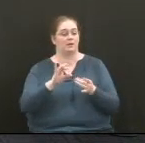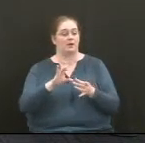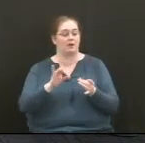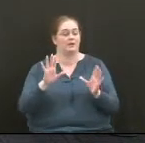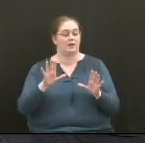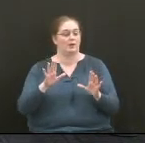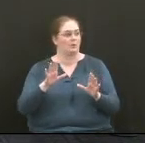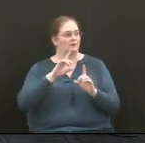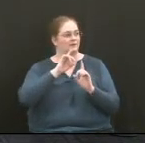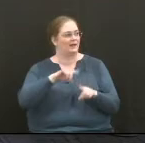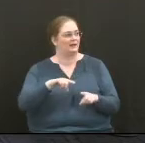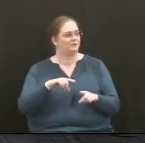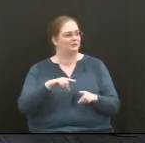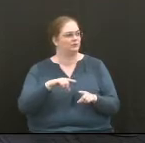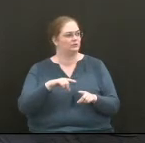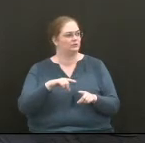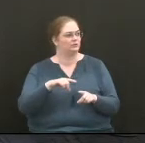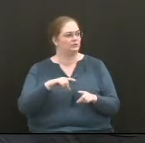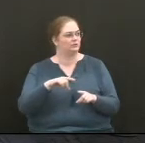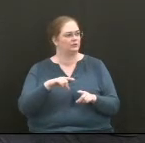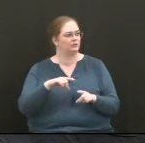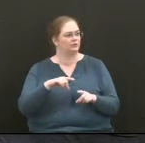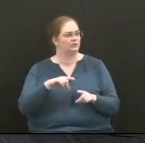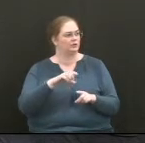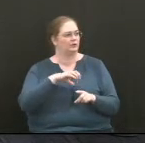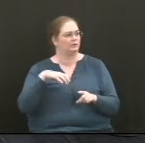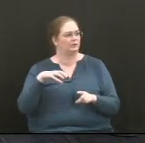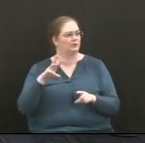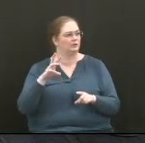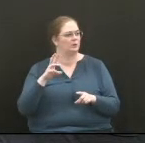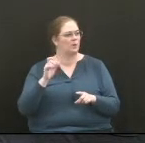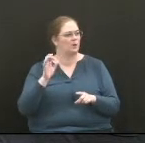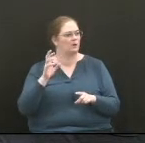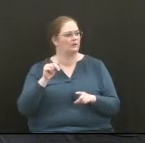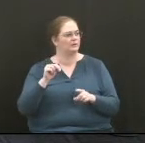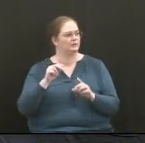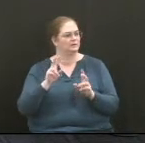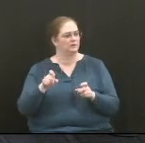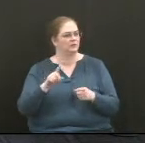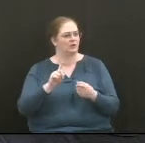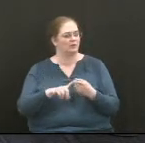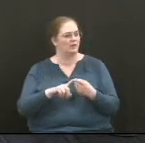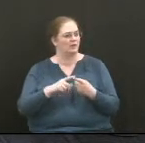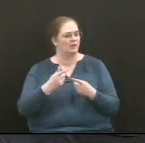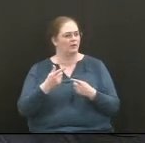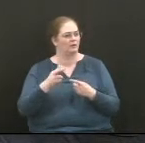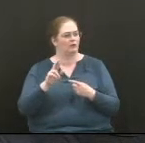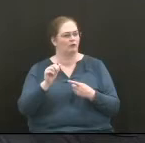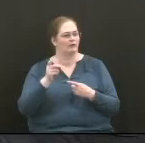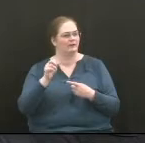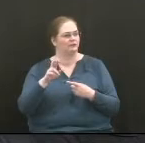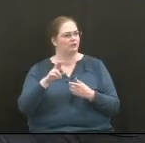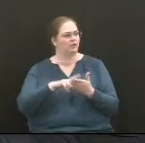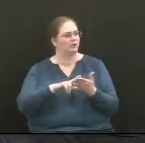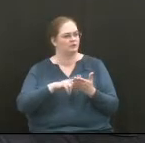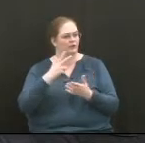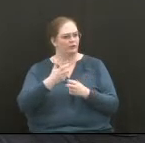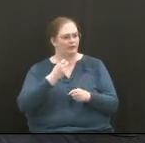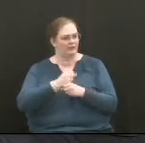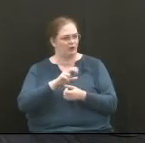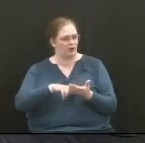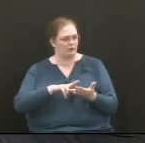to answer Commissioner Warren's question about the Rangers, and this has their contract went. It was a 3-year